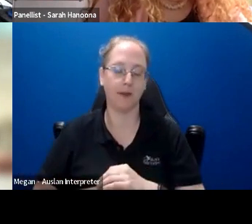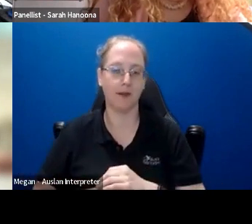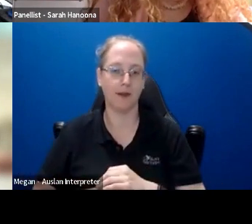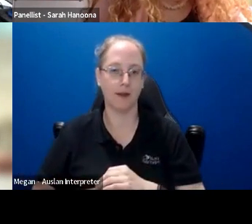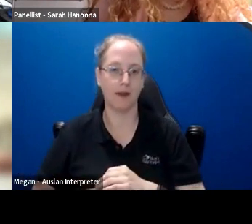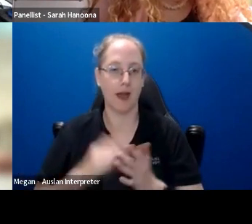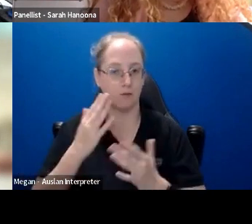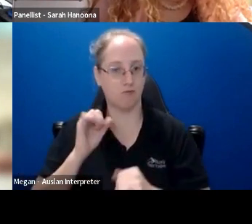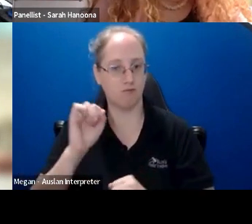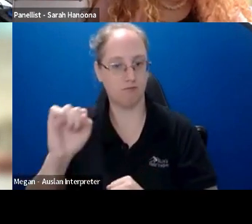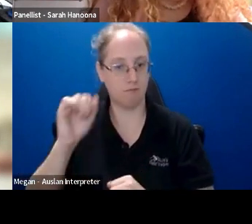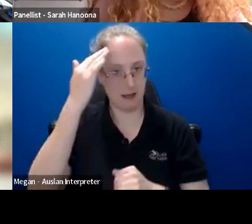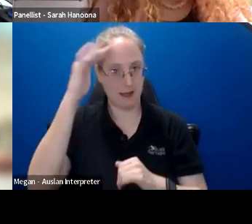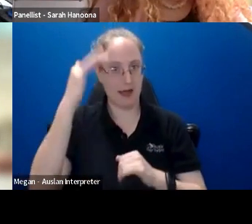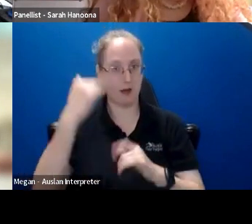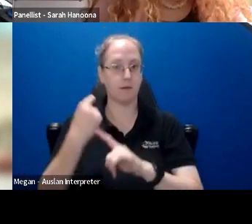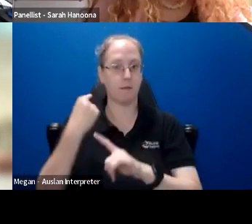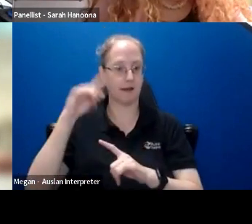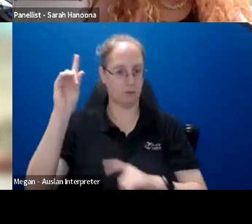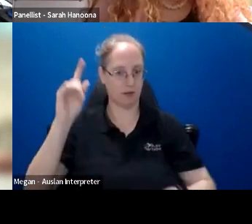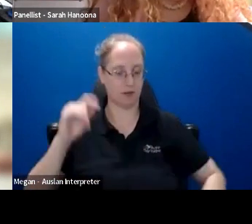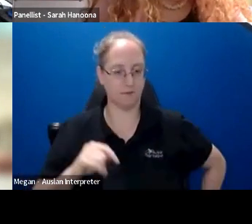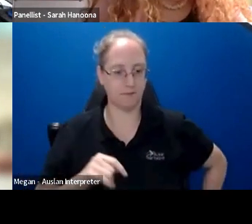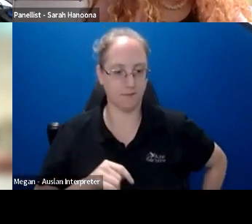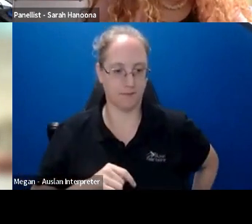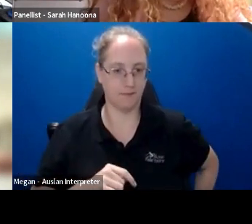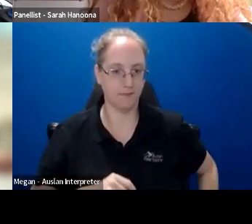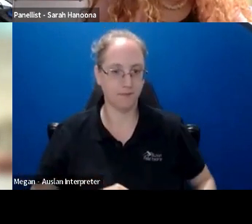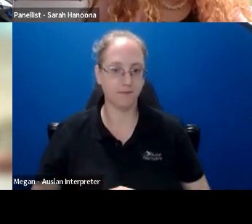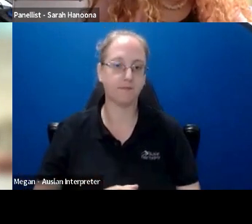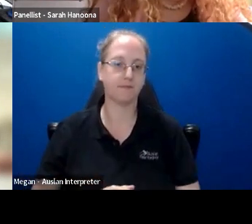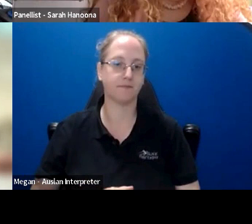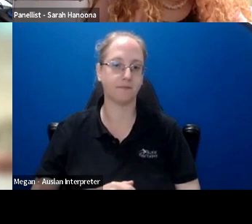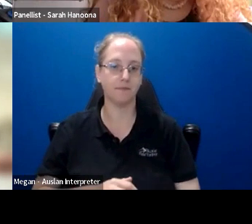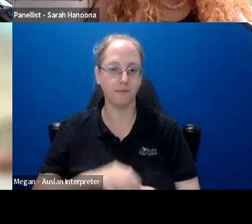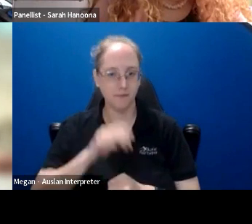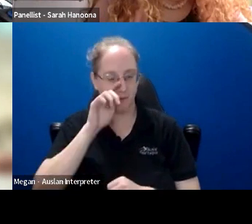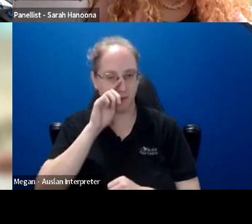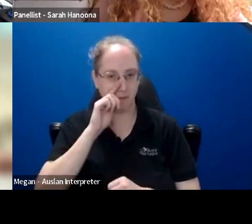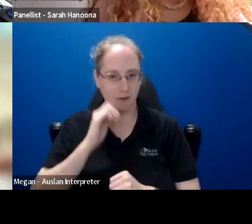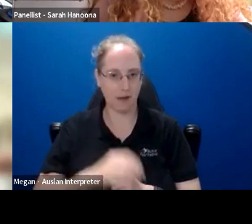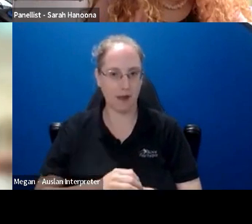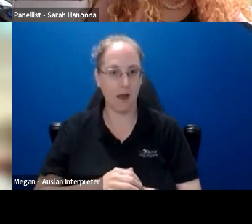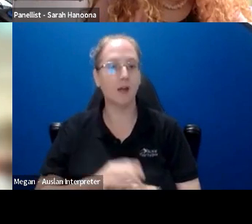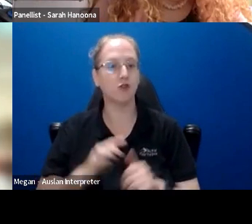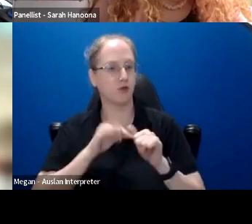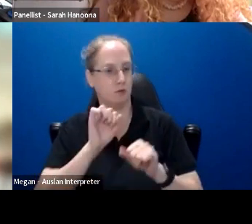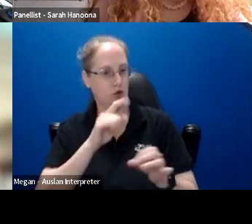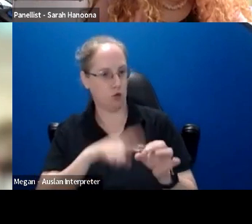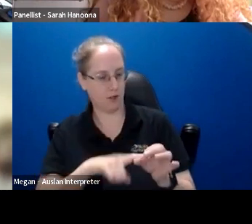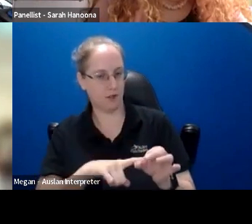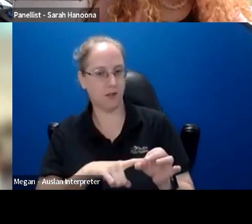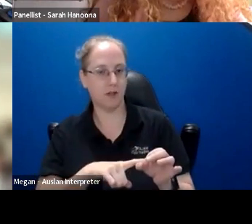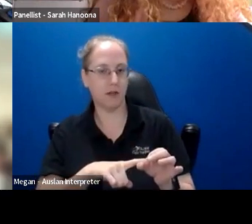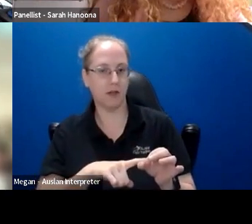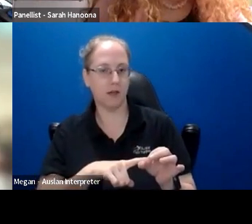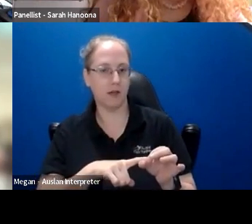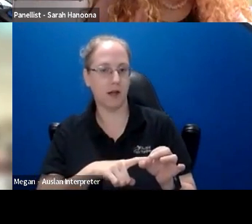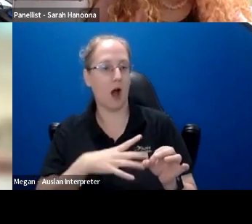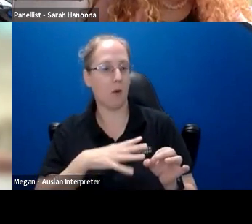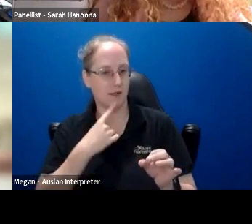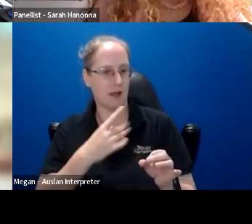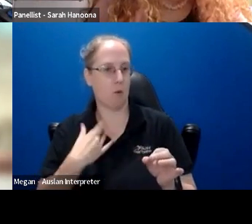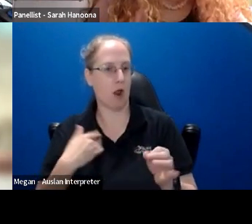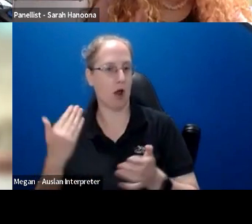pay my respect to the elders past and present. And in response to your question, I have to say that when I came to